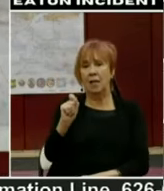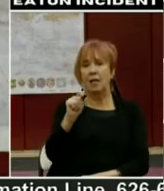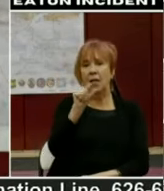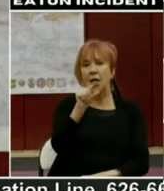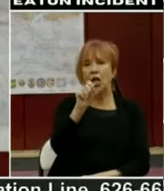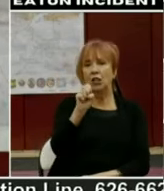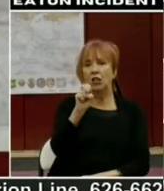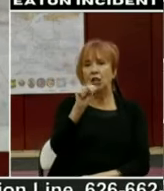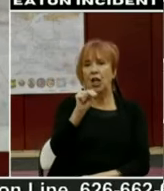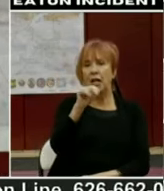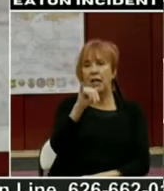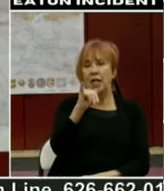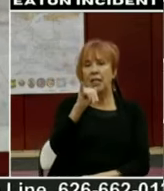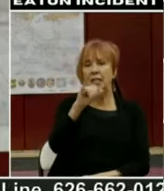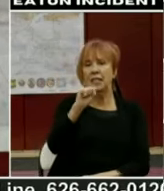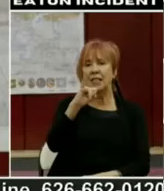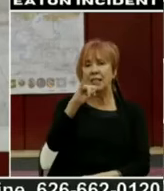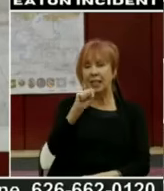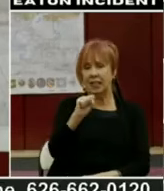.genesis,